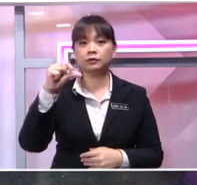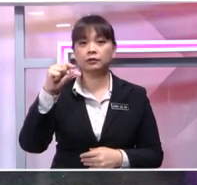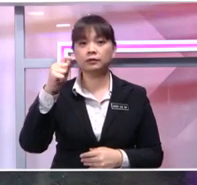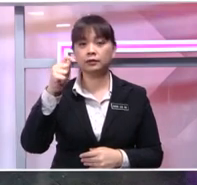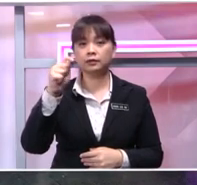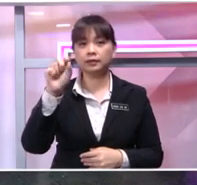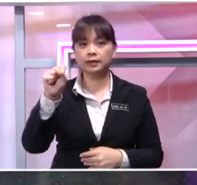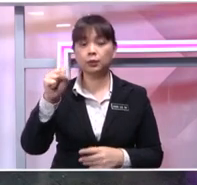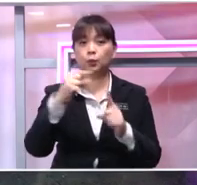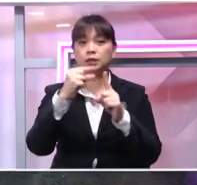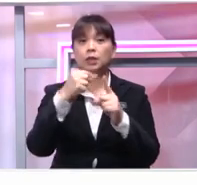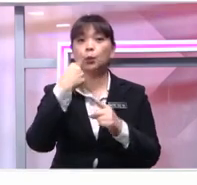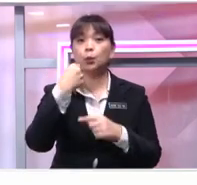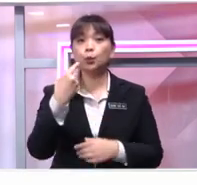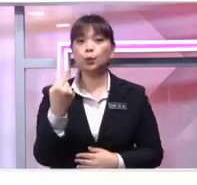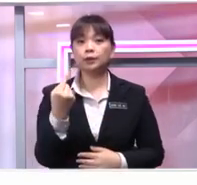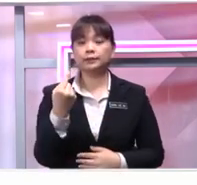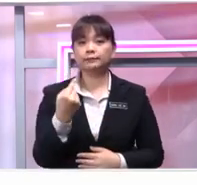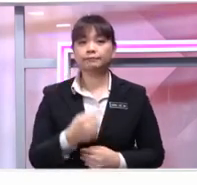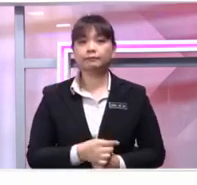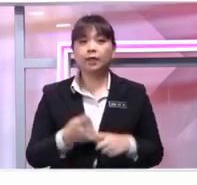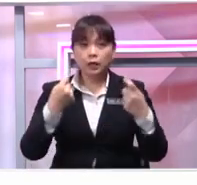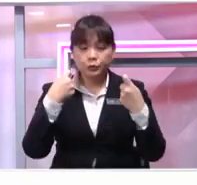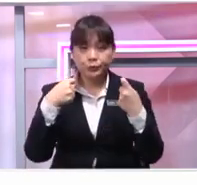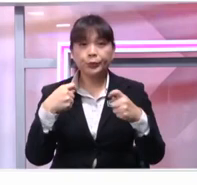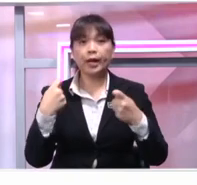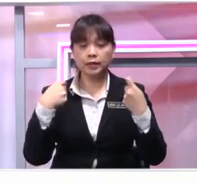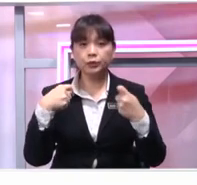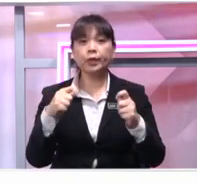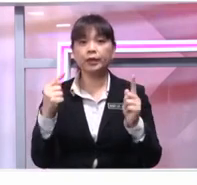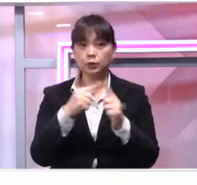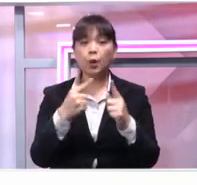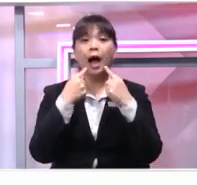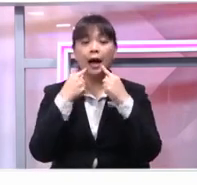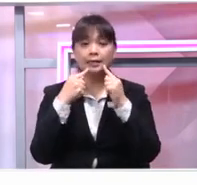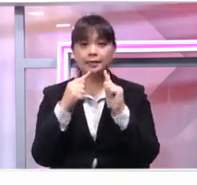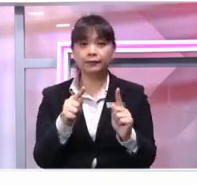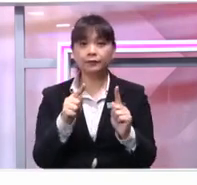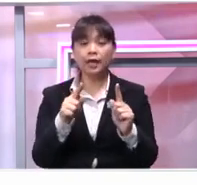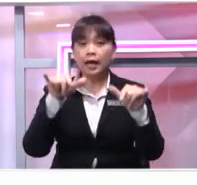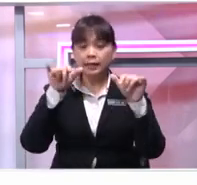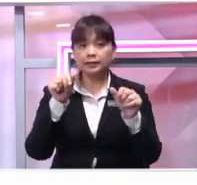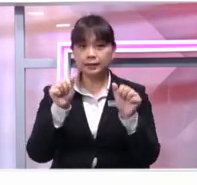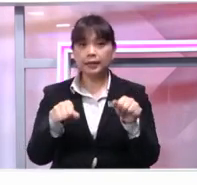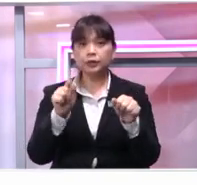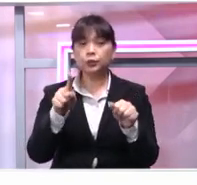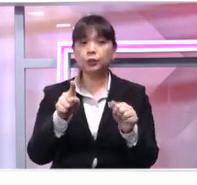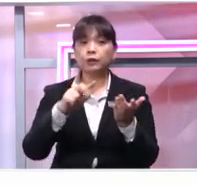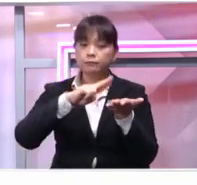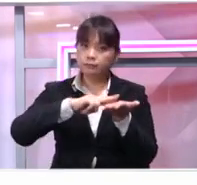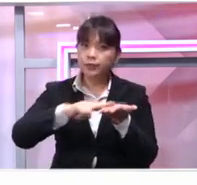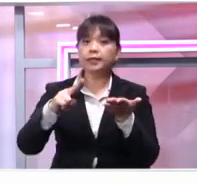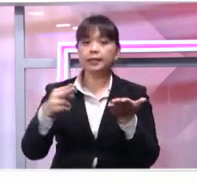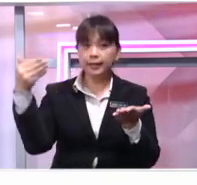I, teacher. Okay, good. Okay, enough. Try to answer from the context. Can you read again the